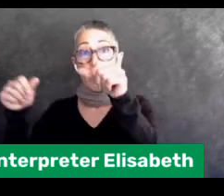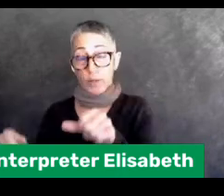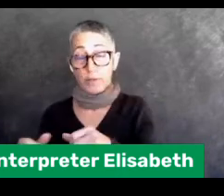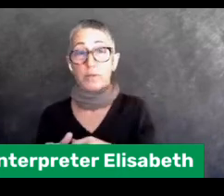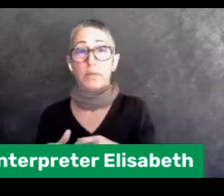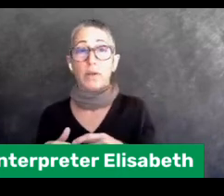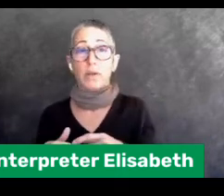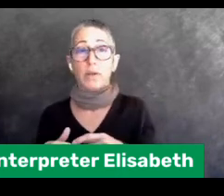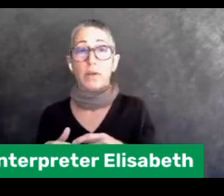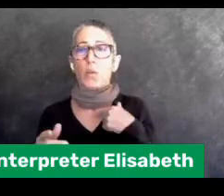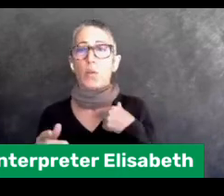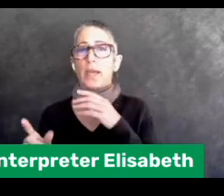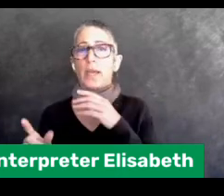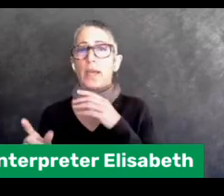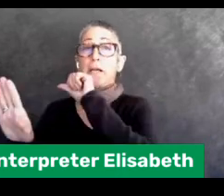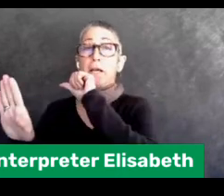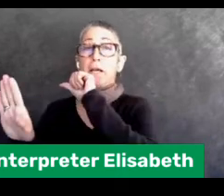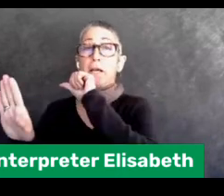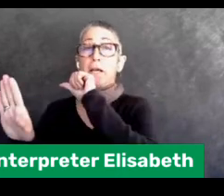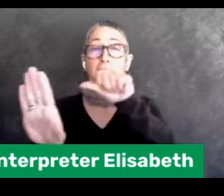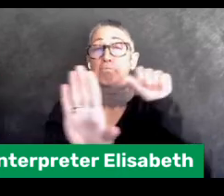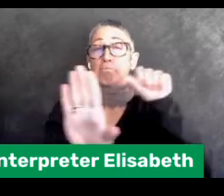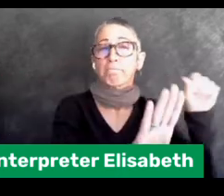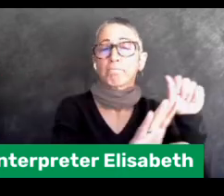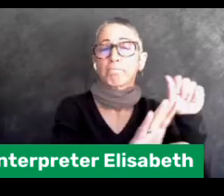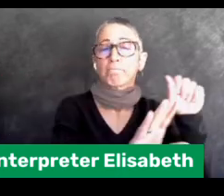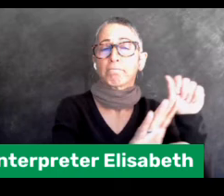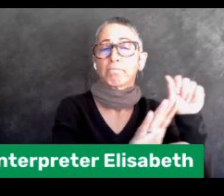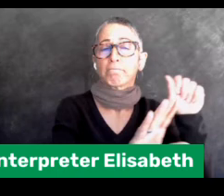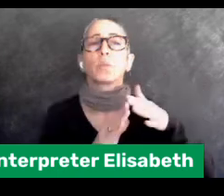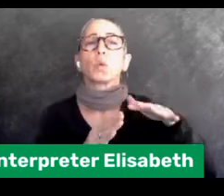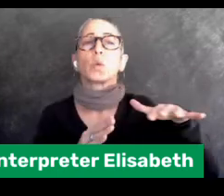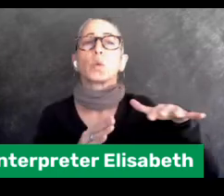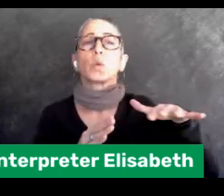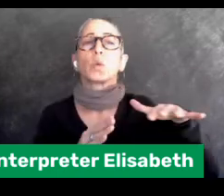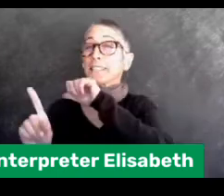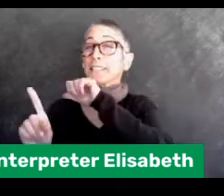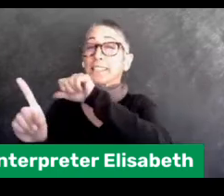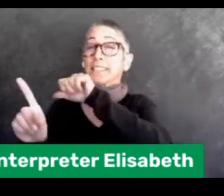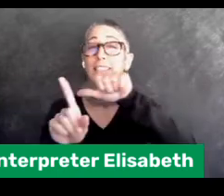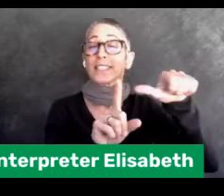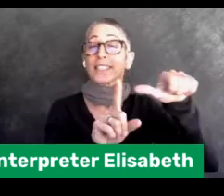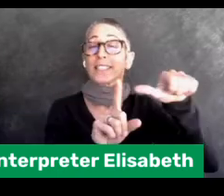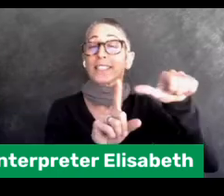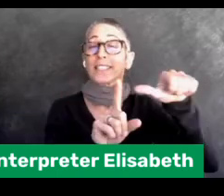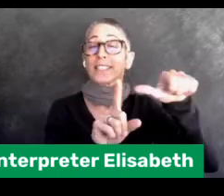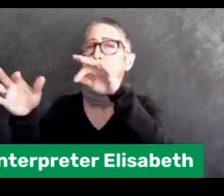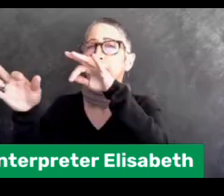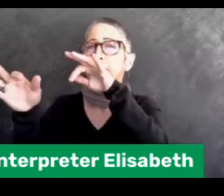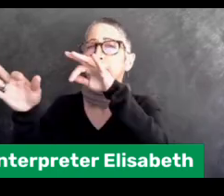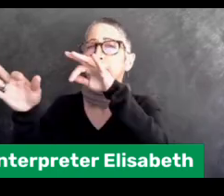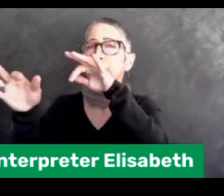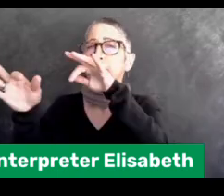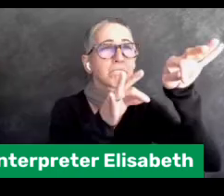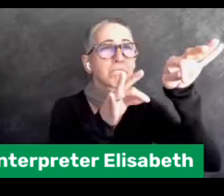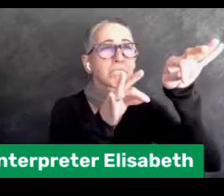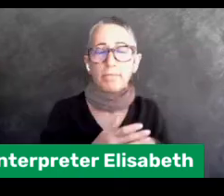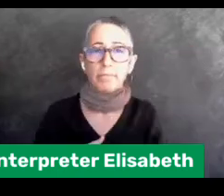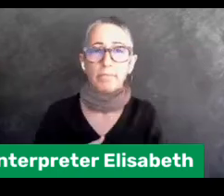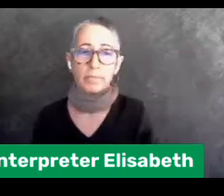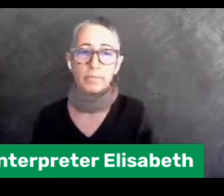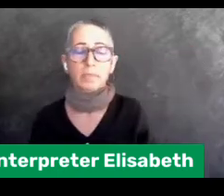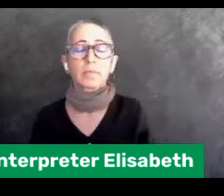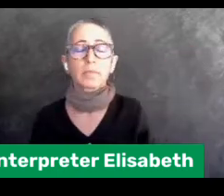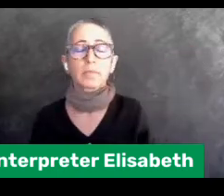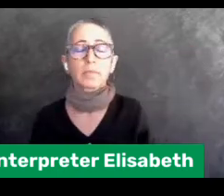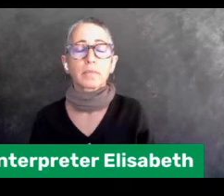last summer, to do some more word of mouth. And I believe the piece that is so important is